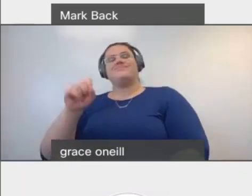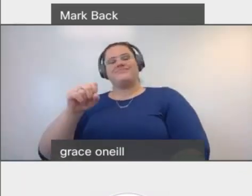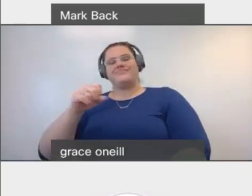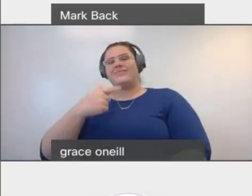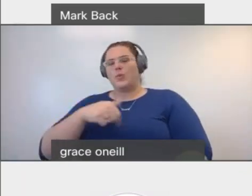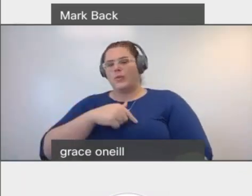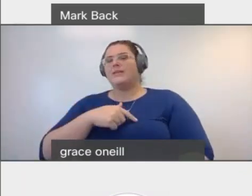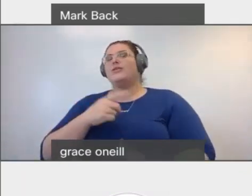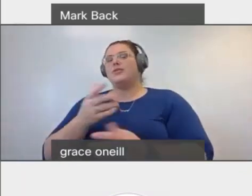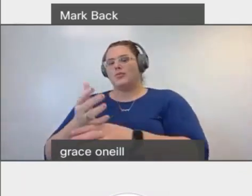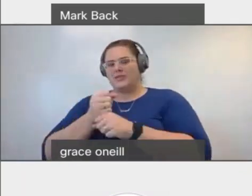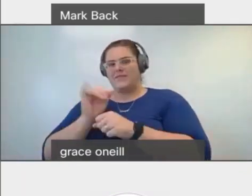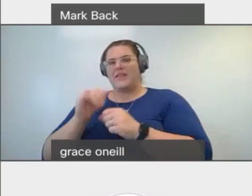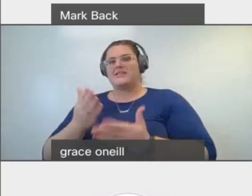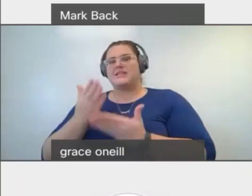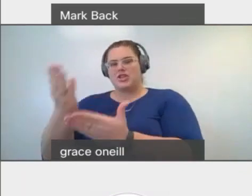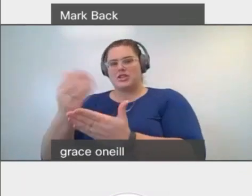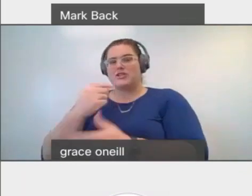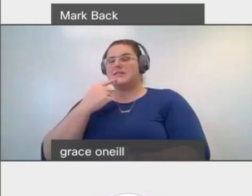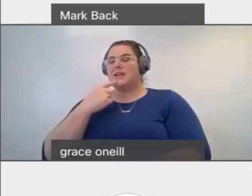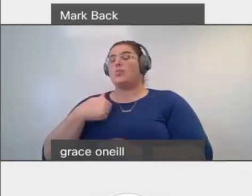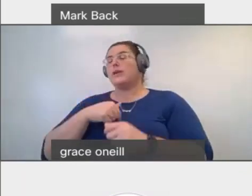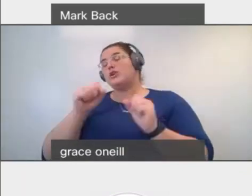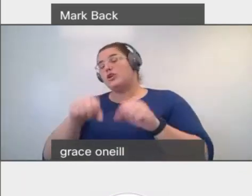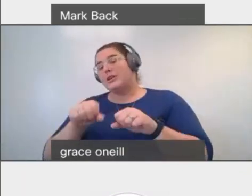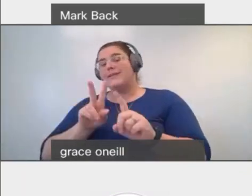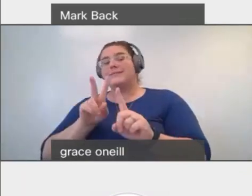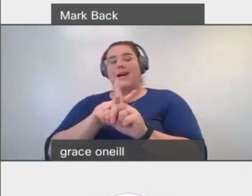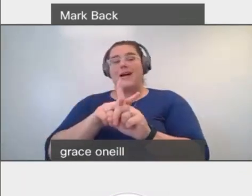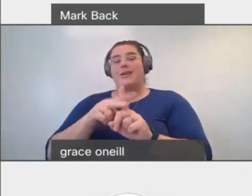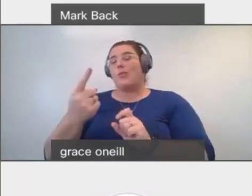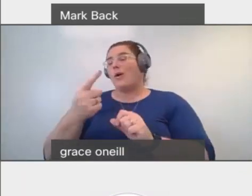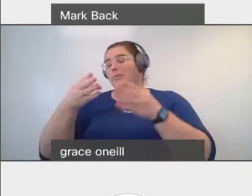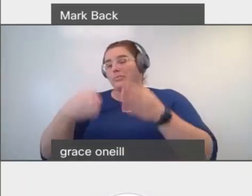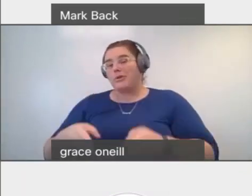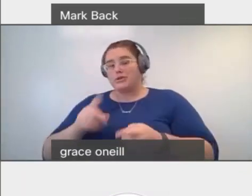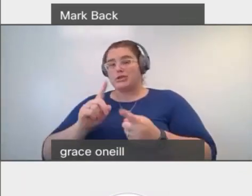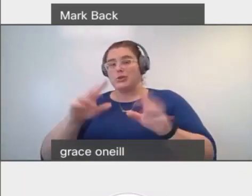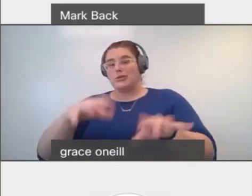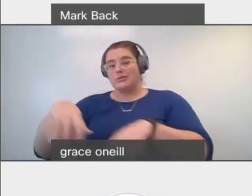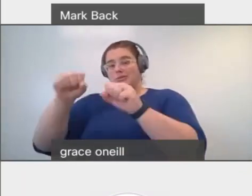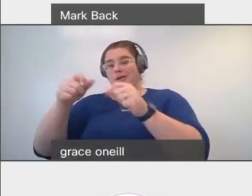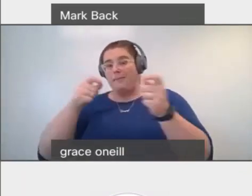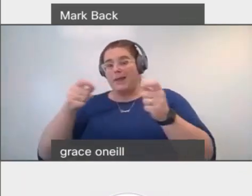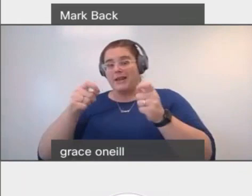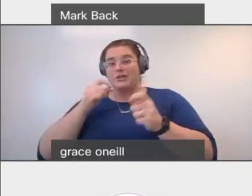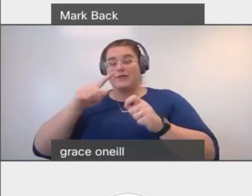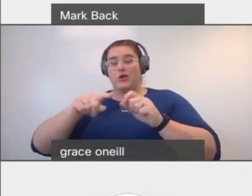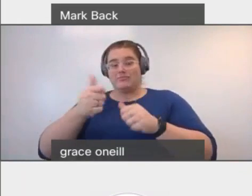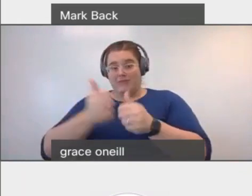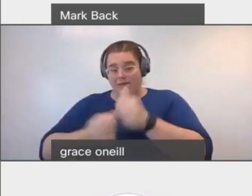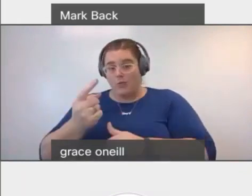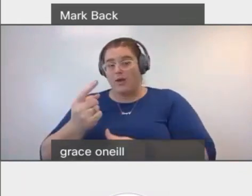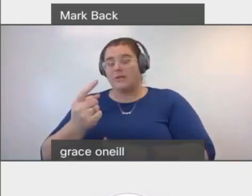everyone rather than have it be each individual service coordinator. But just as a reminder, to the extent it's necessary, it requires